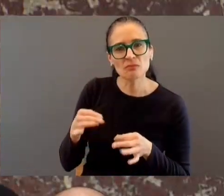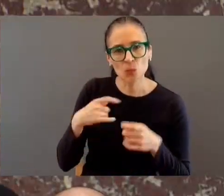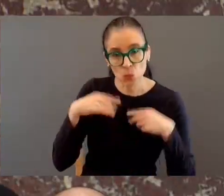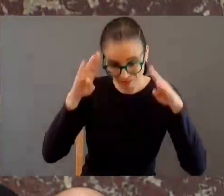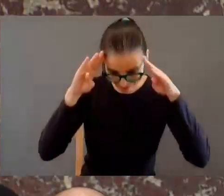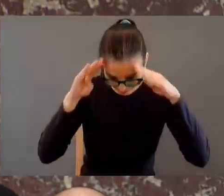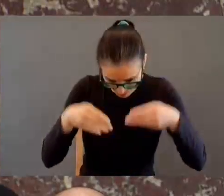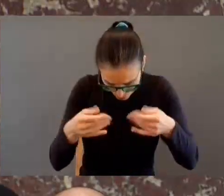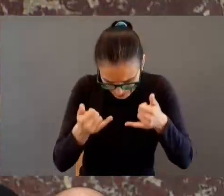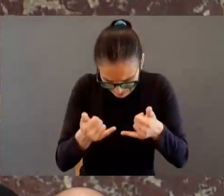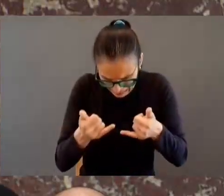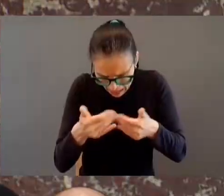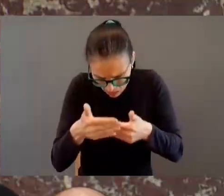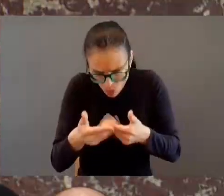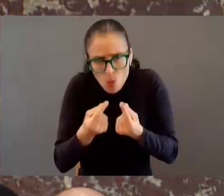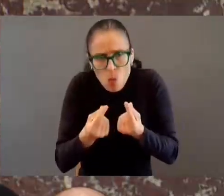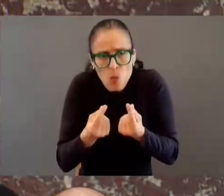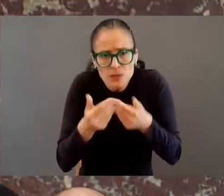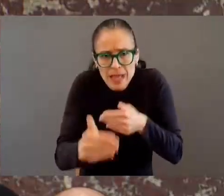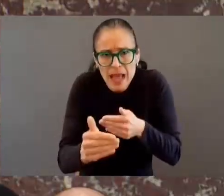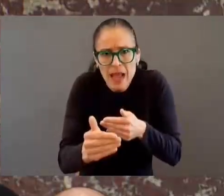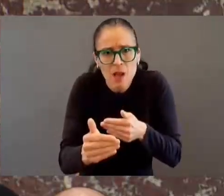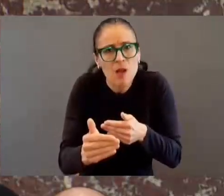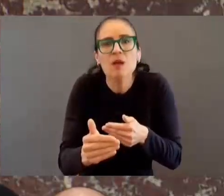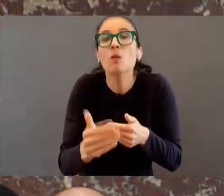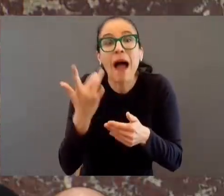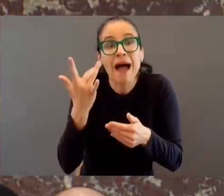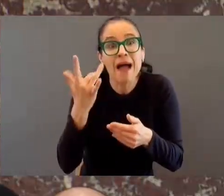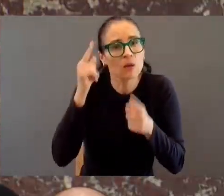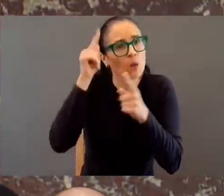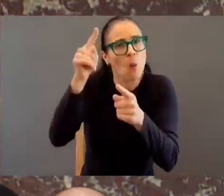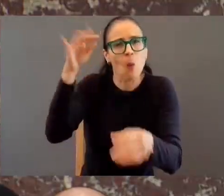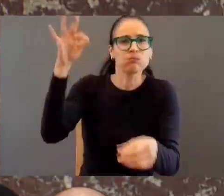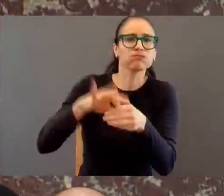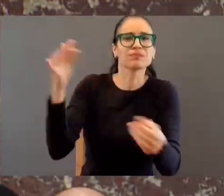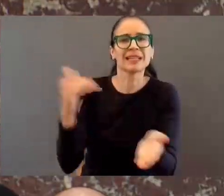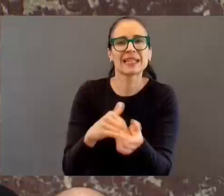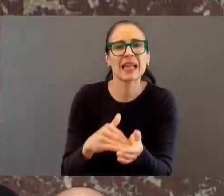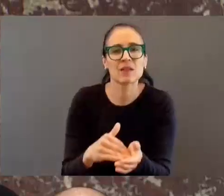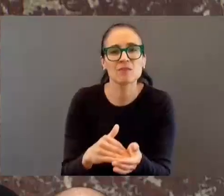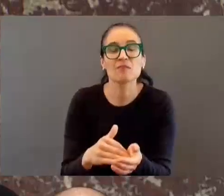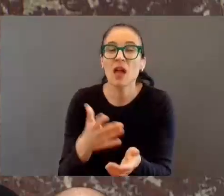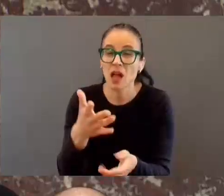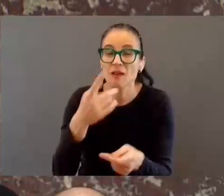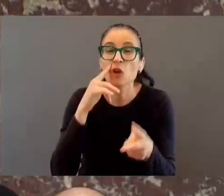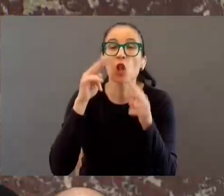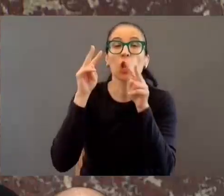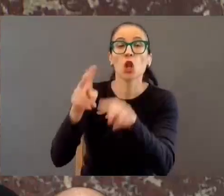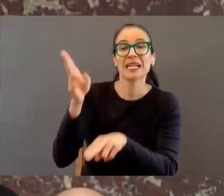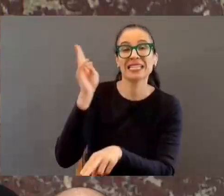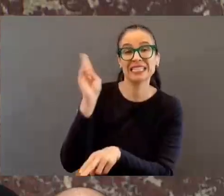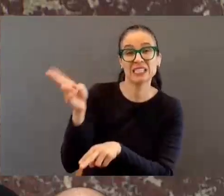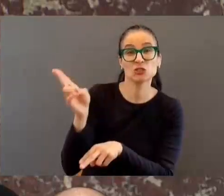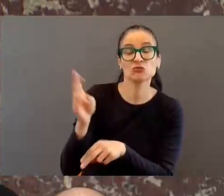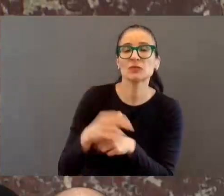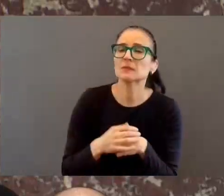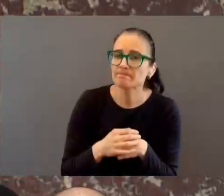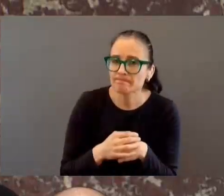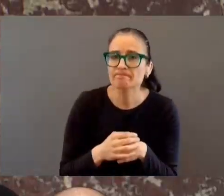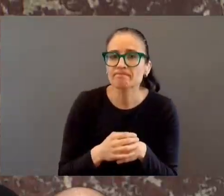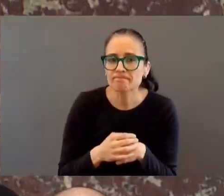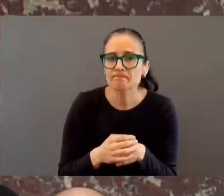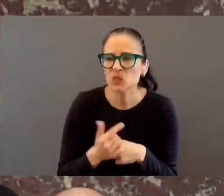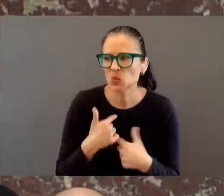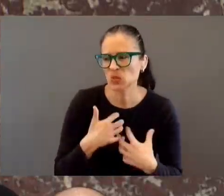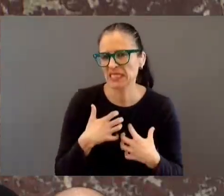I think history will show that the insecurity and unrest that we're all feeling and that we're describing in many different ways in this House is